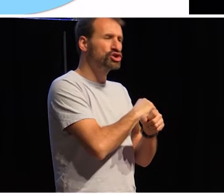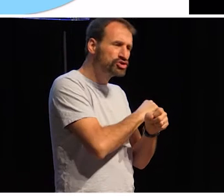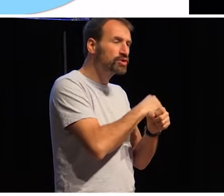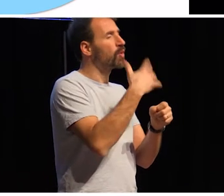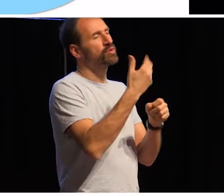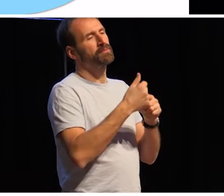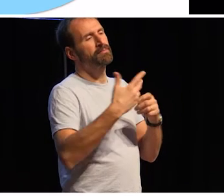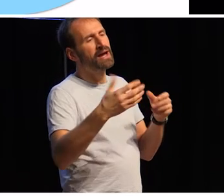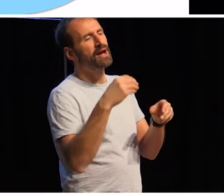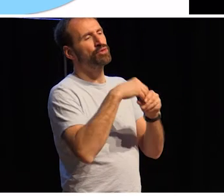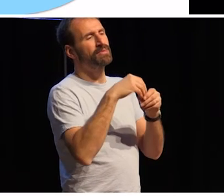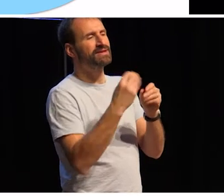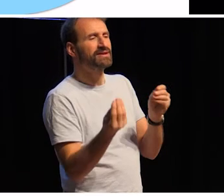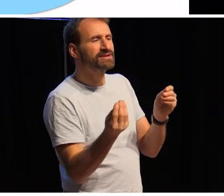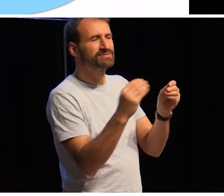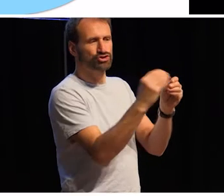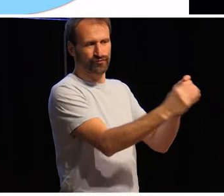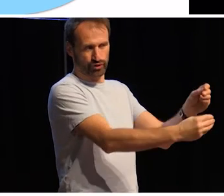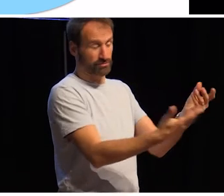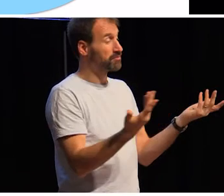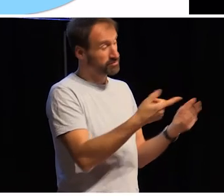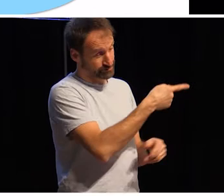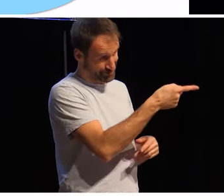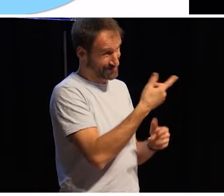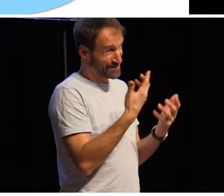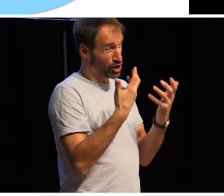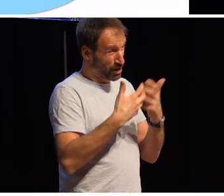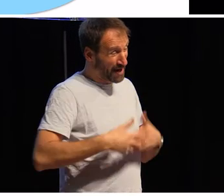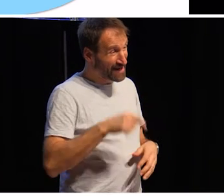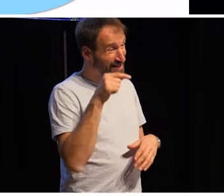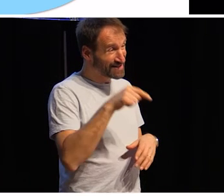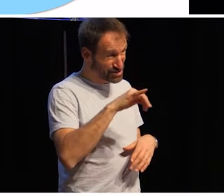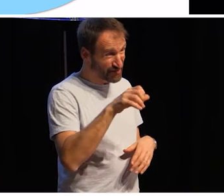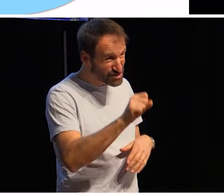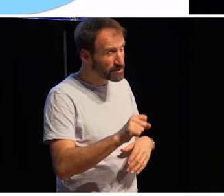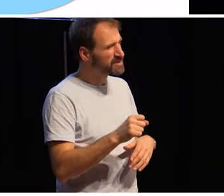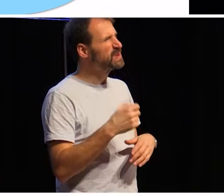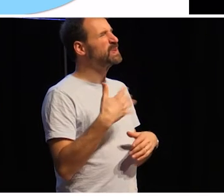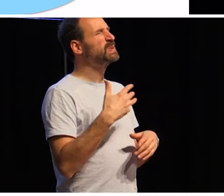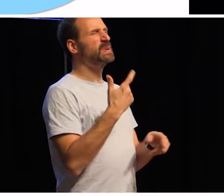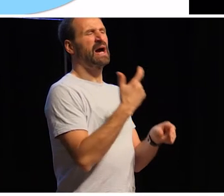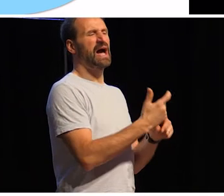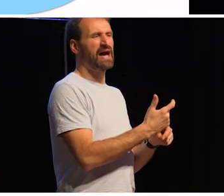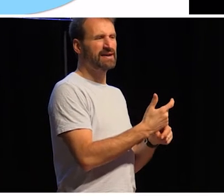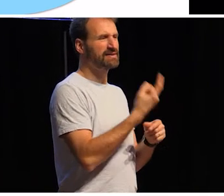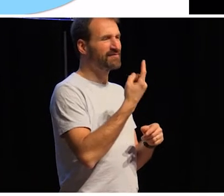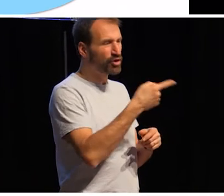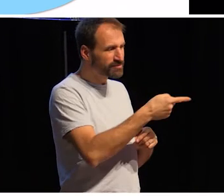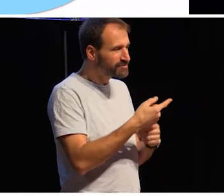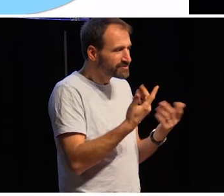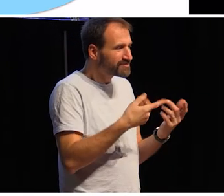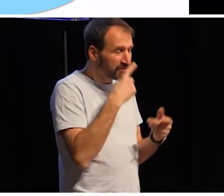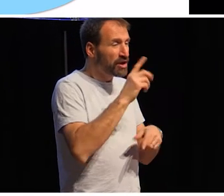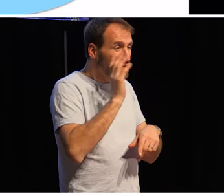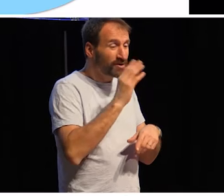is one thing that makes compiling JavaScript fairly hard, because all the type information is only available at runtime. And